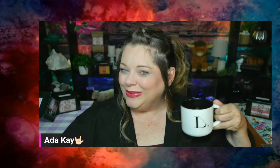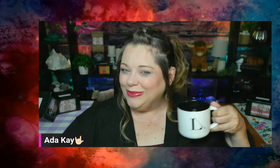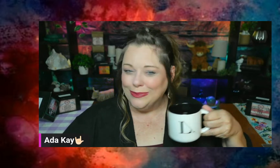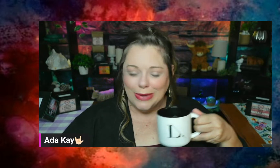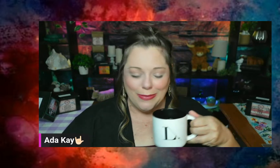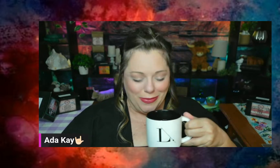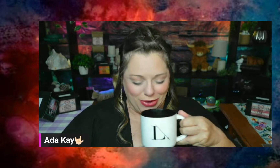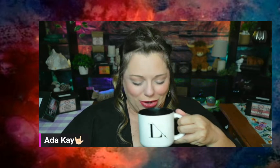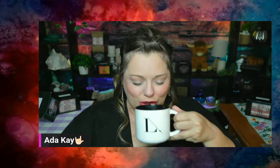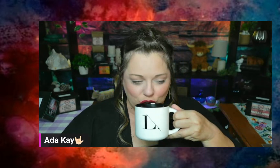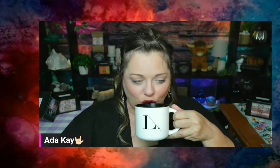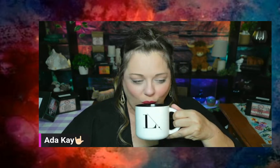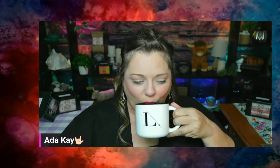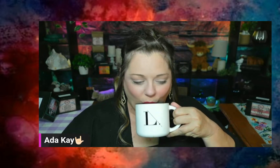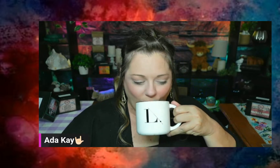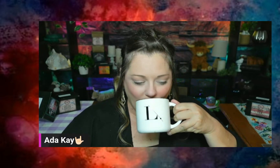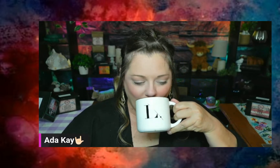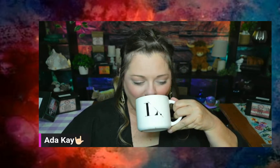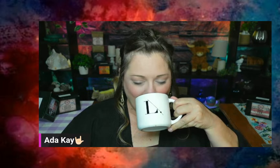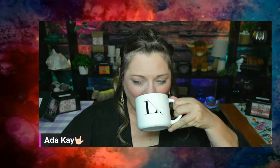for my member launch.